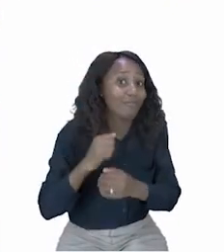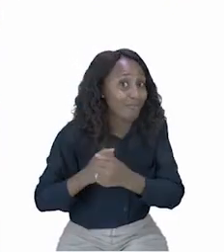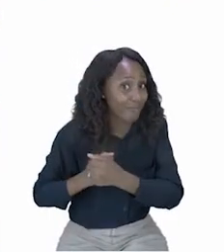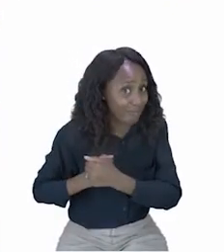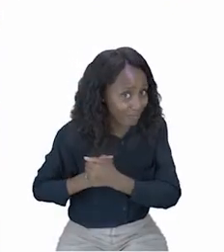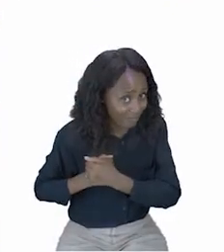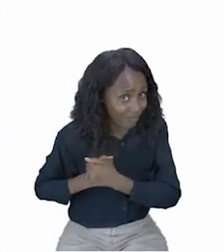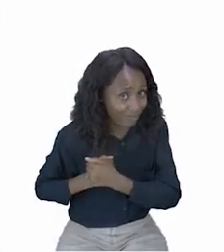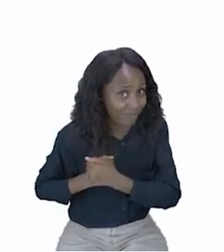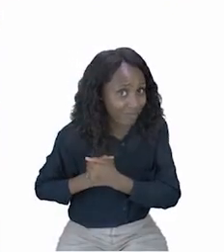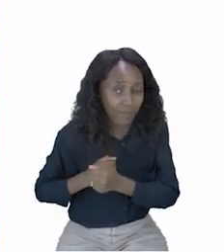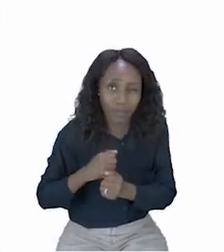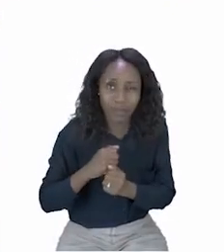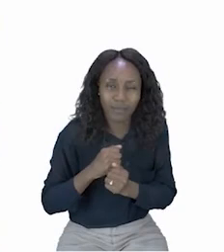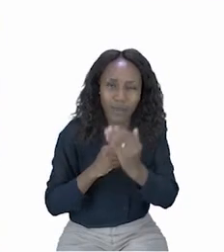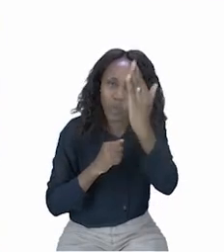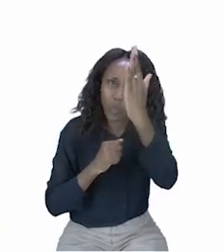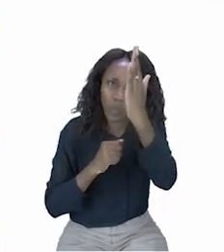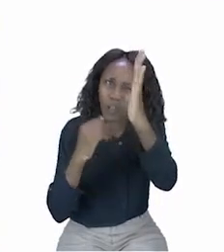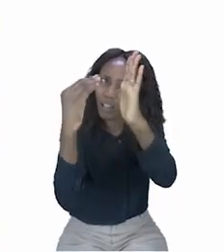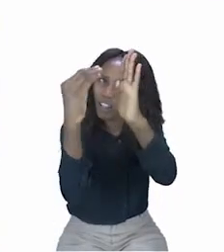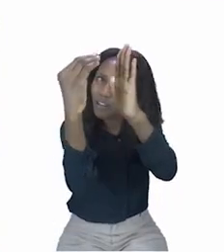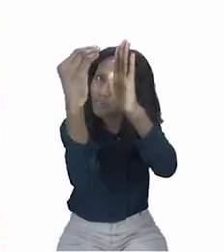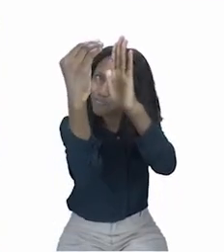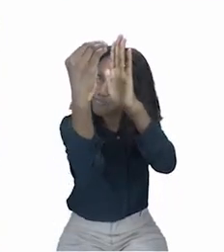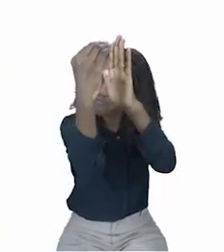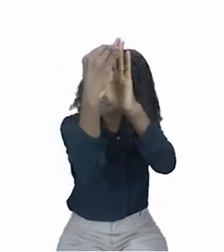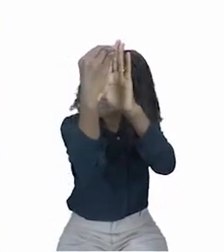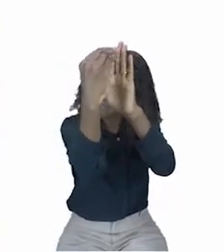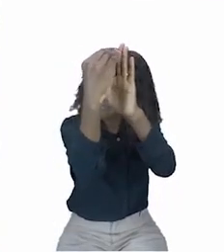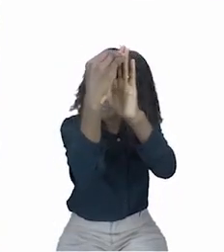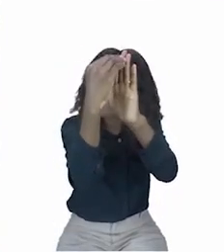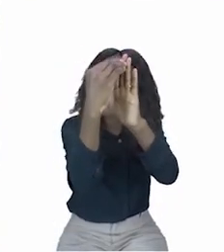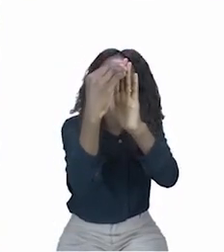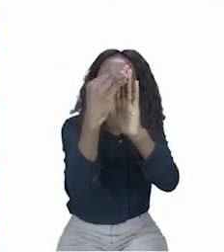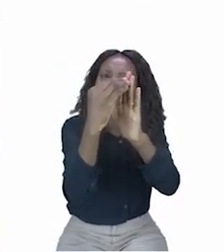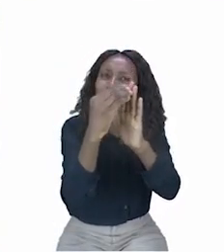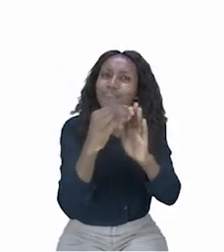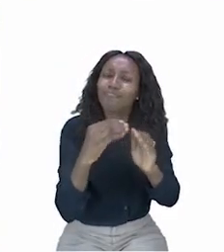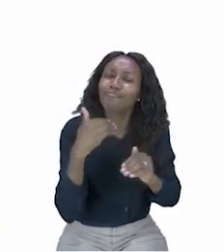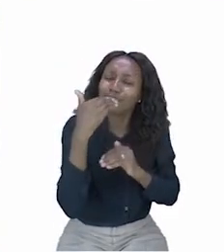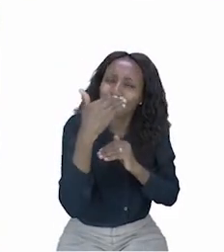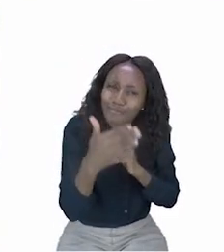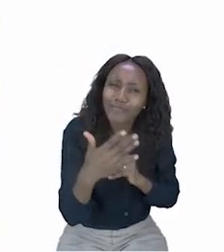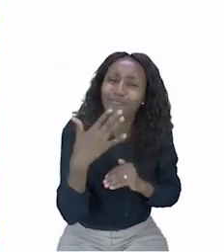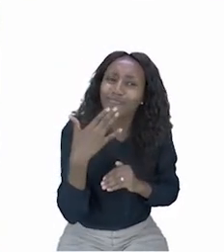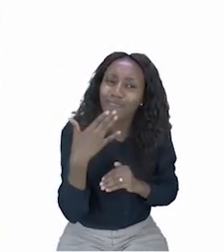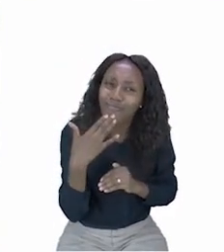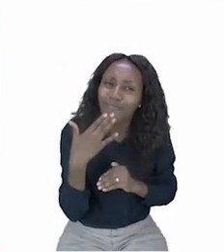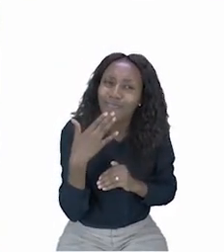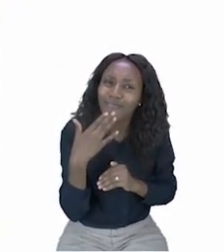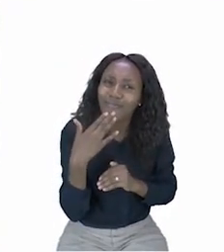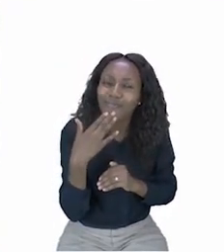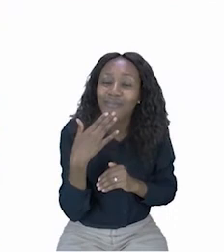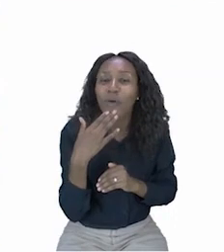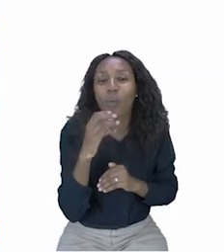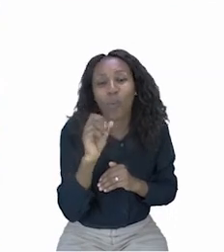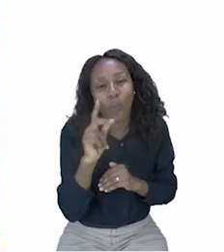sitting there right at the top. Next to grandfather, we will have